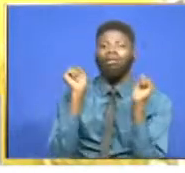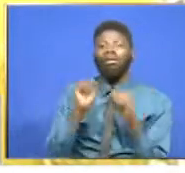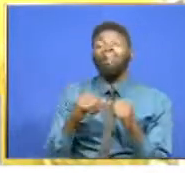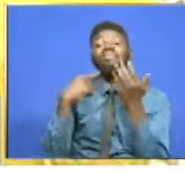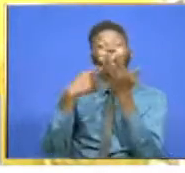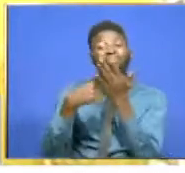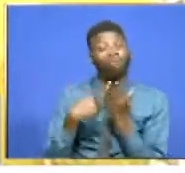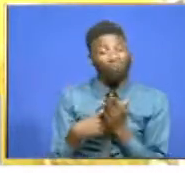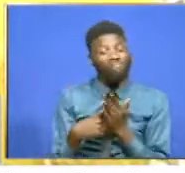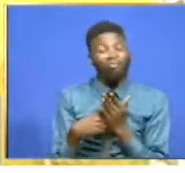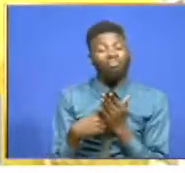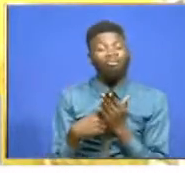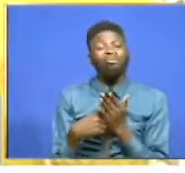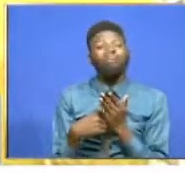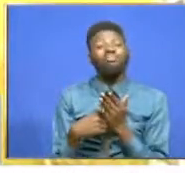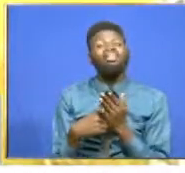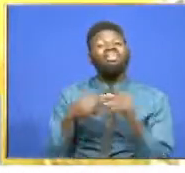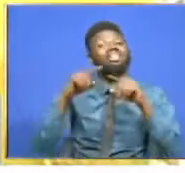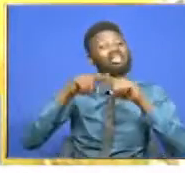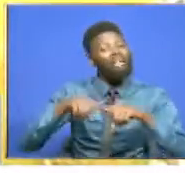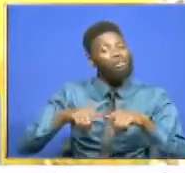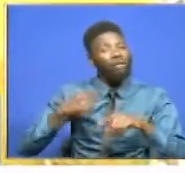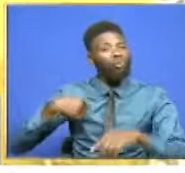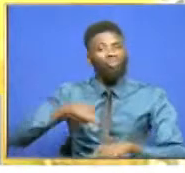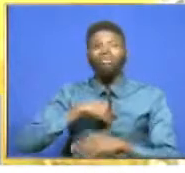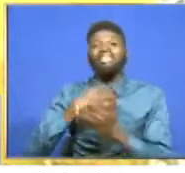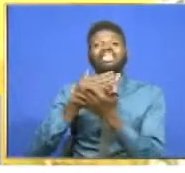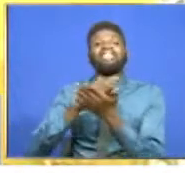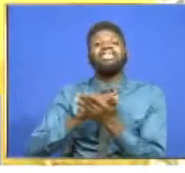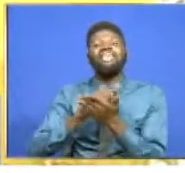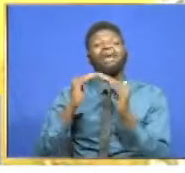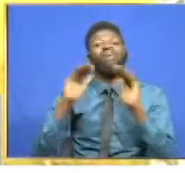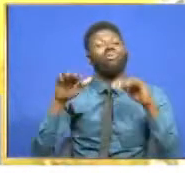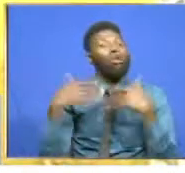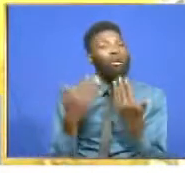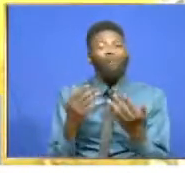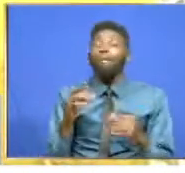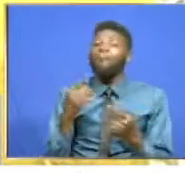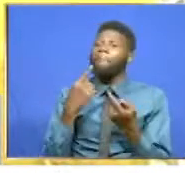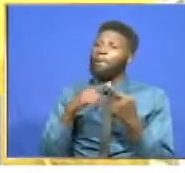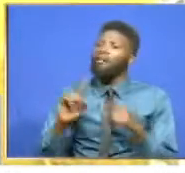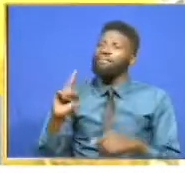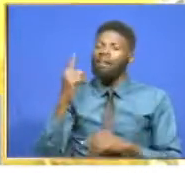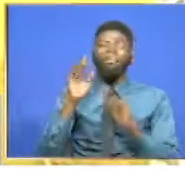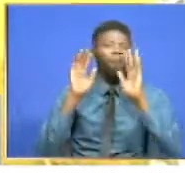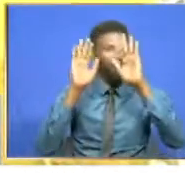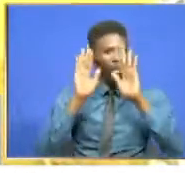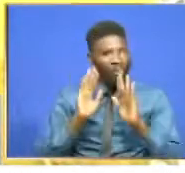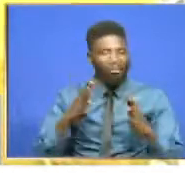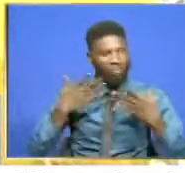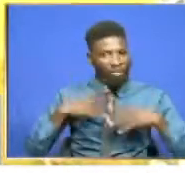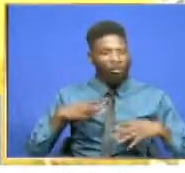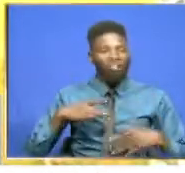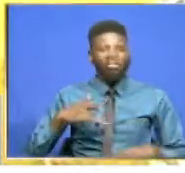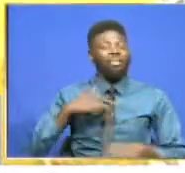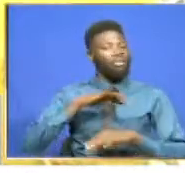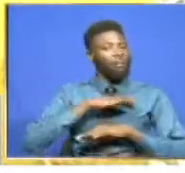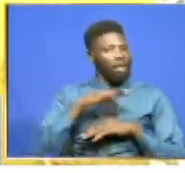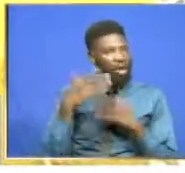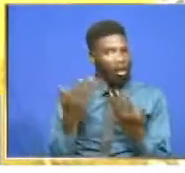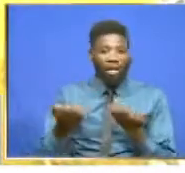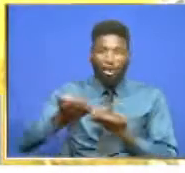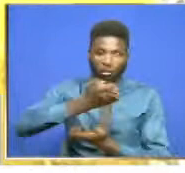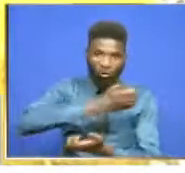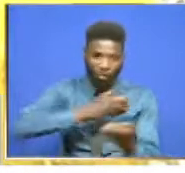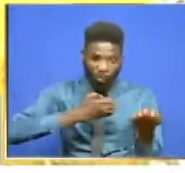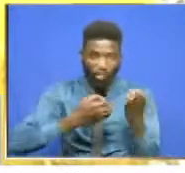All right. Number three, what is important is to look at how do we satisfy our people. That's the primary thing. Grow the economy, spread the wealth. Don't focus